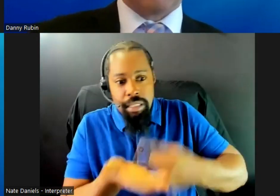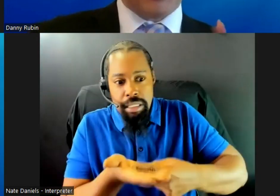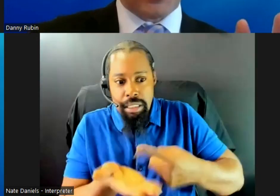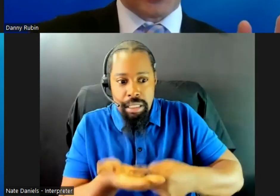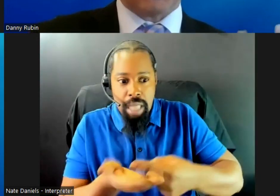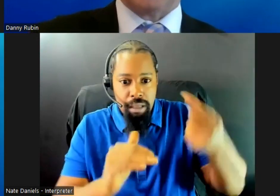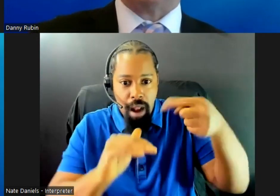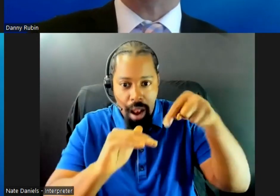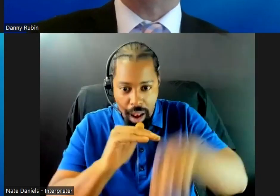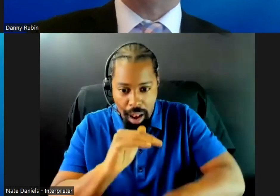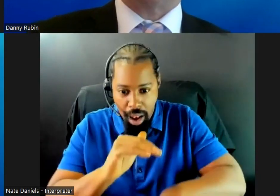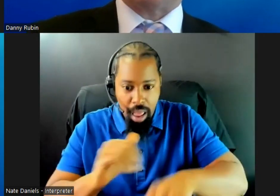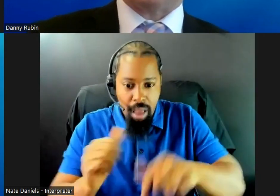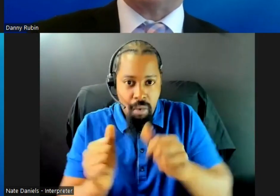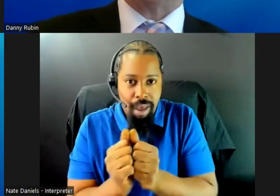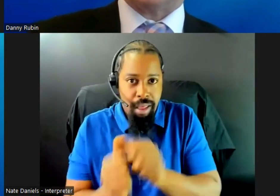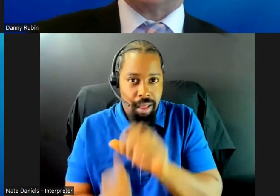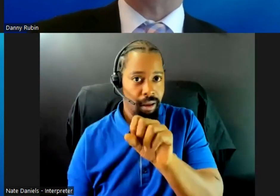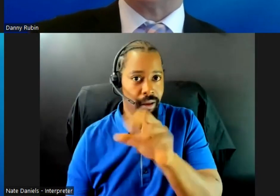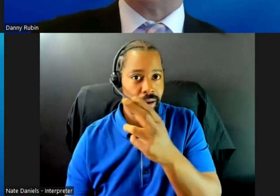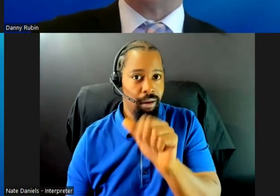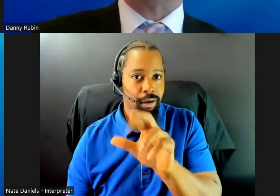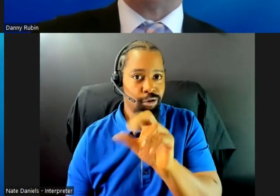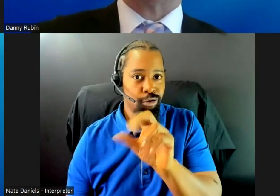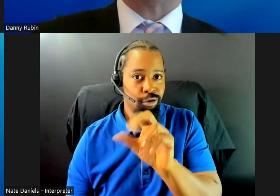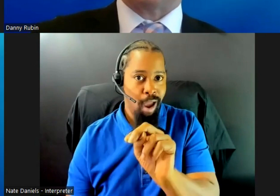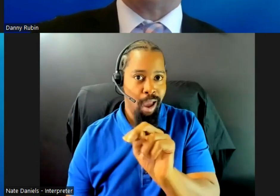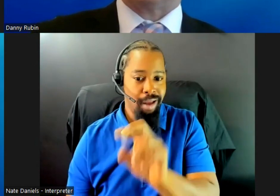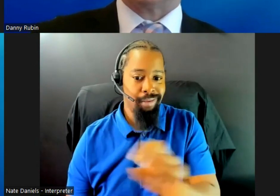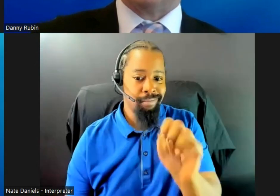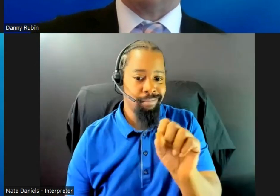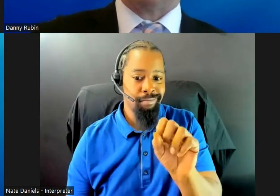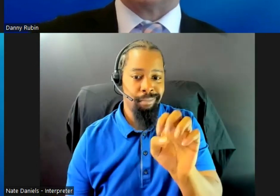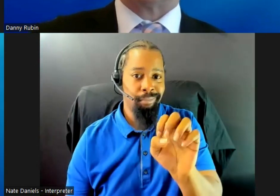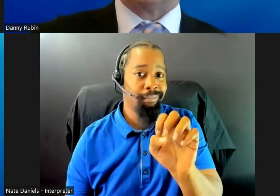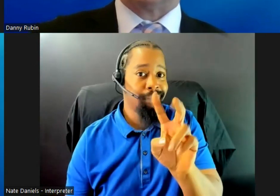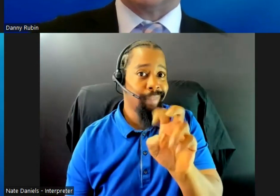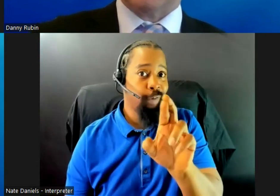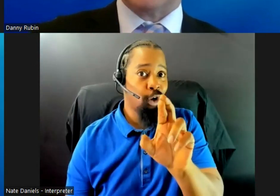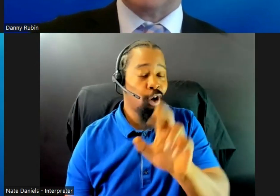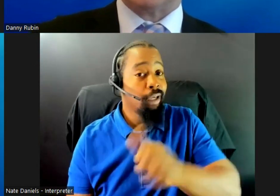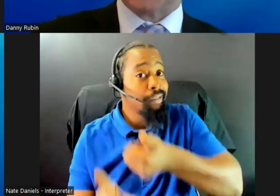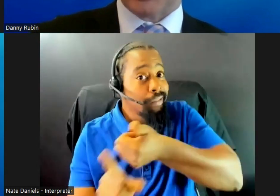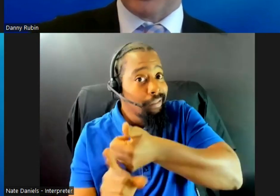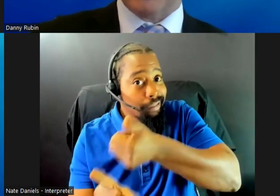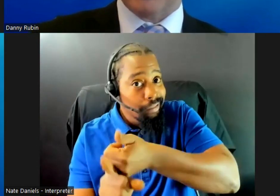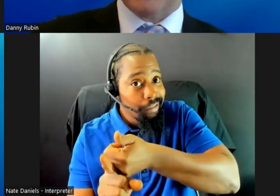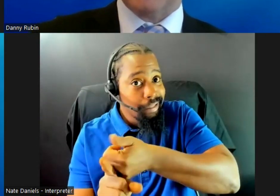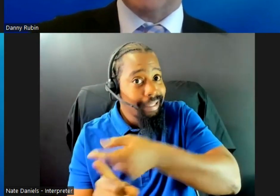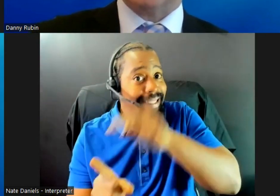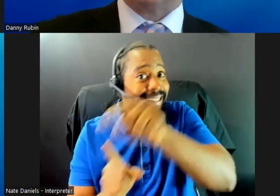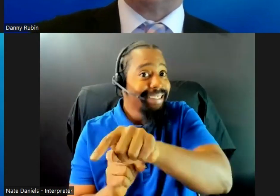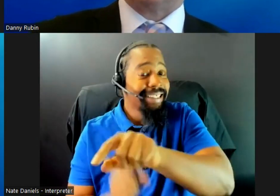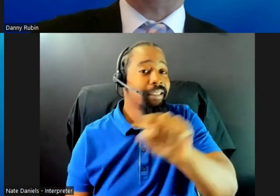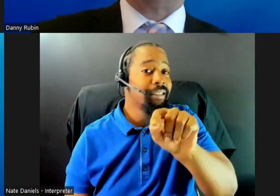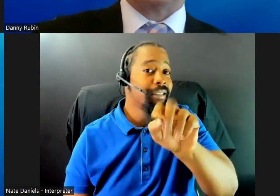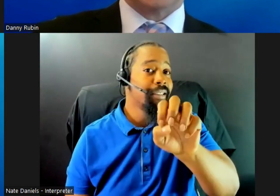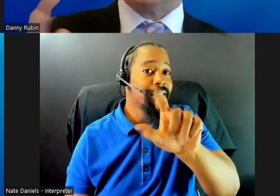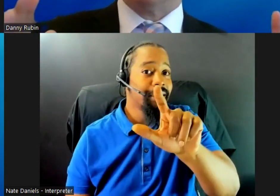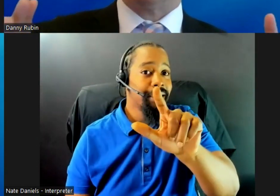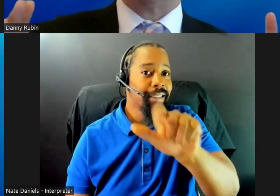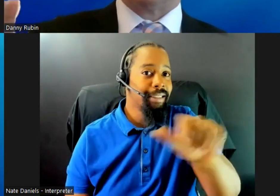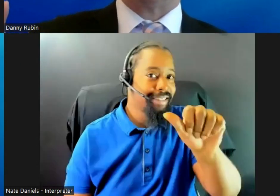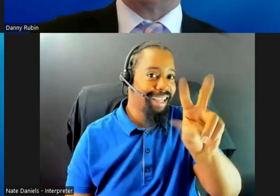a few minutes. So thank you, Sharon, for joining us. He's speaking to us from his home base in Tel Aviv, Israel.